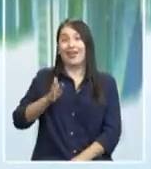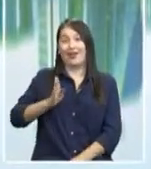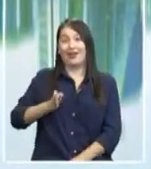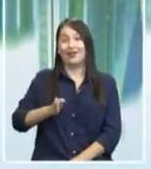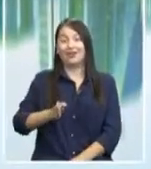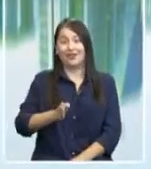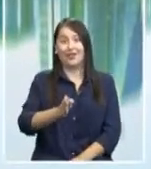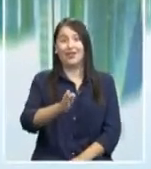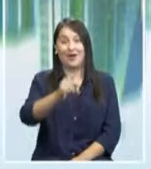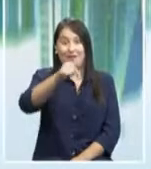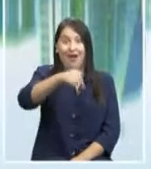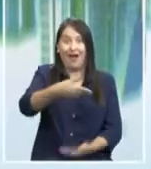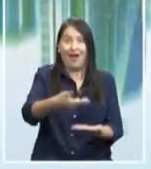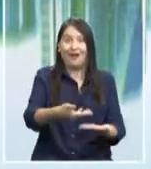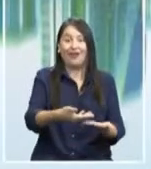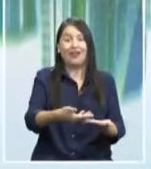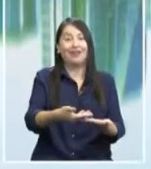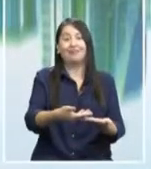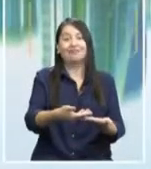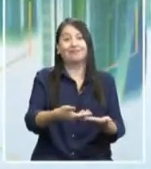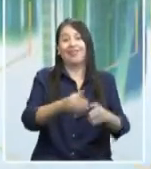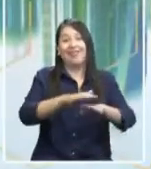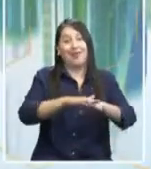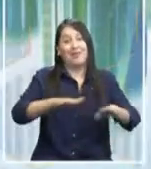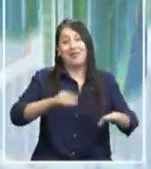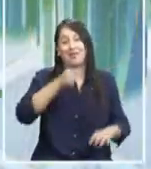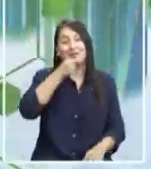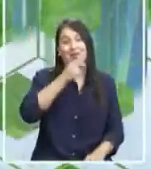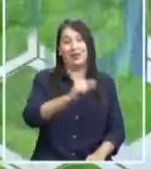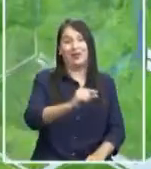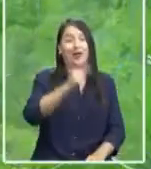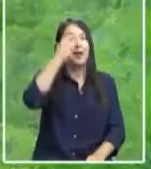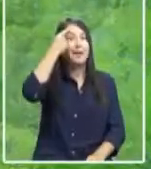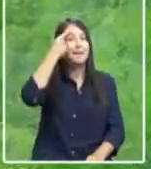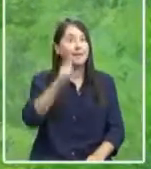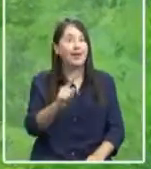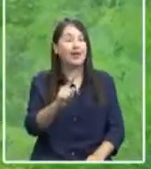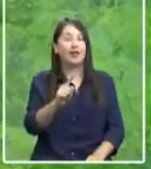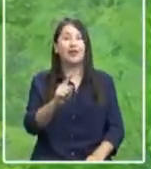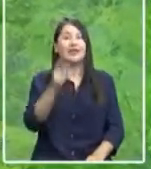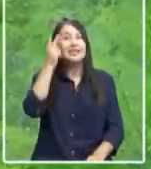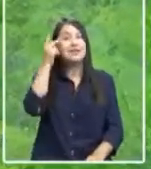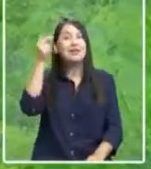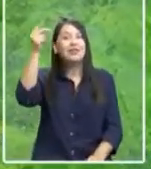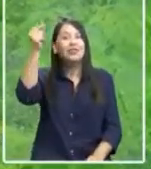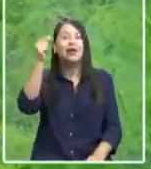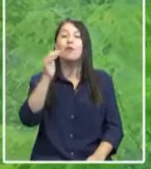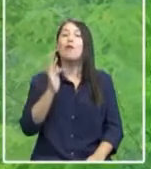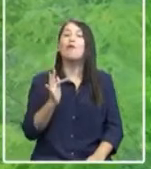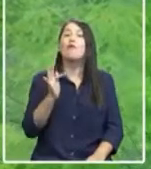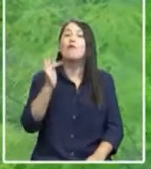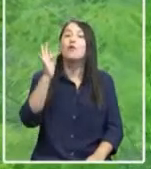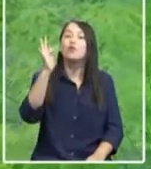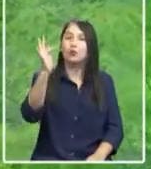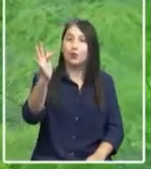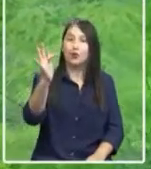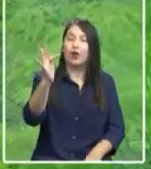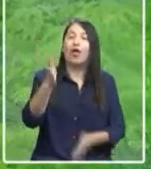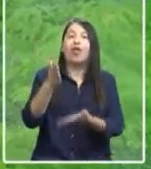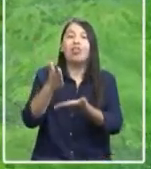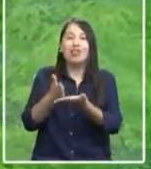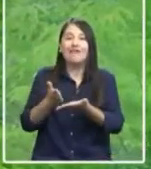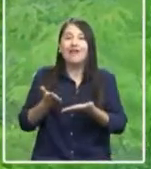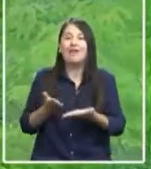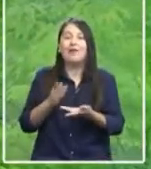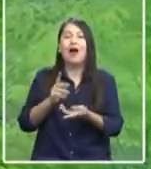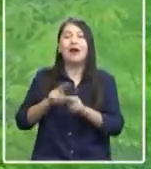But if you want to create our future, we have to take a sharp turn and